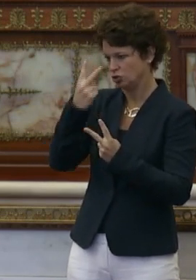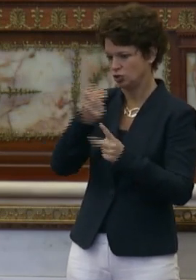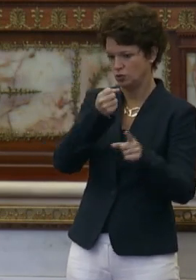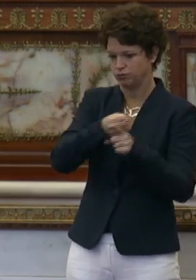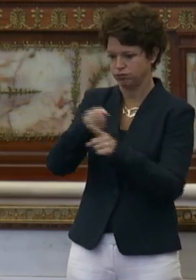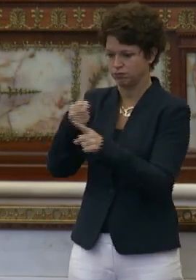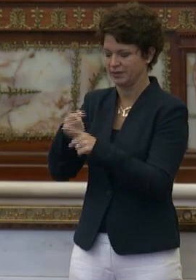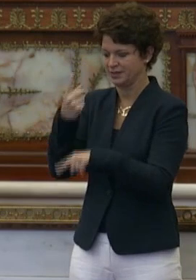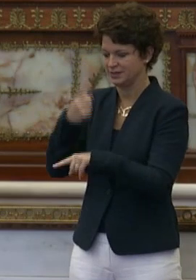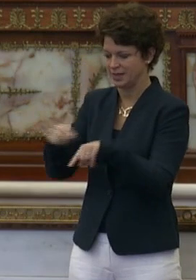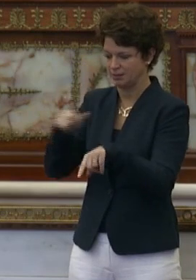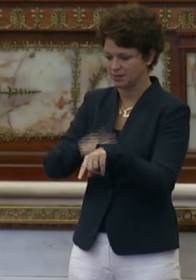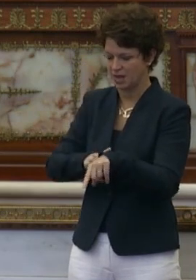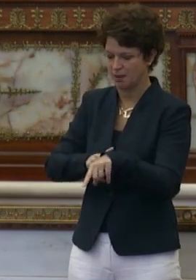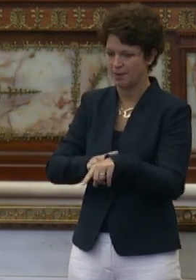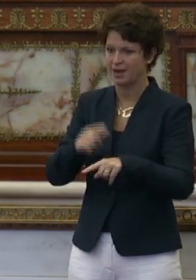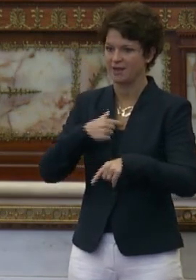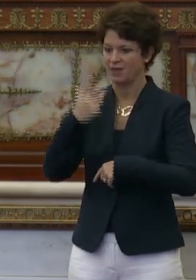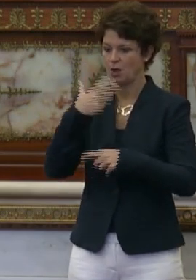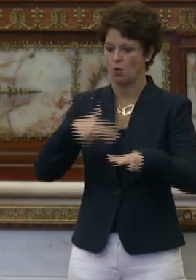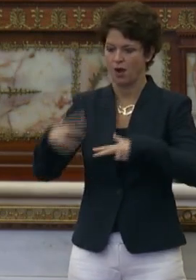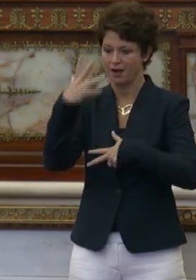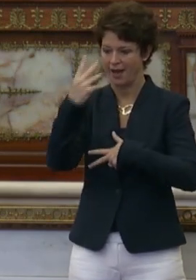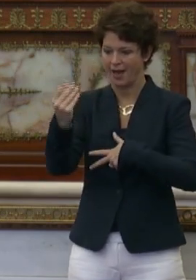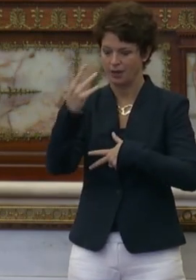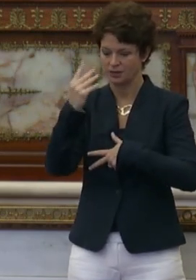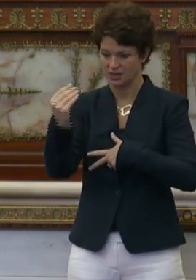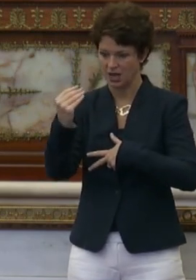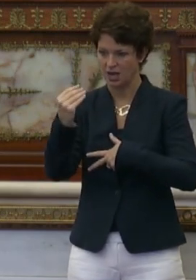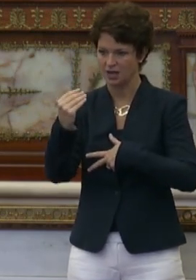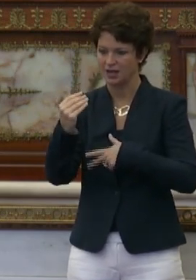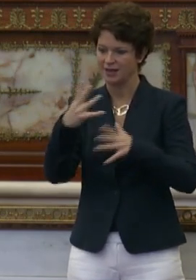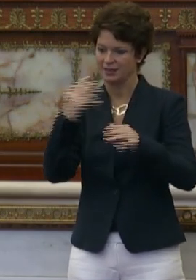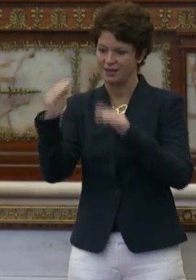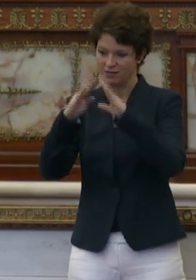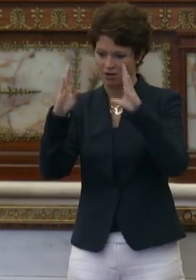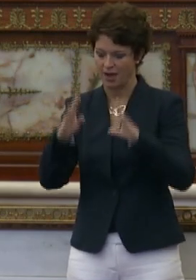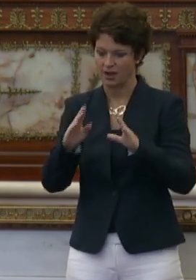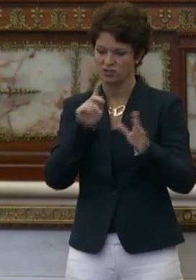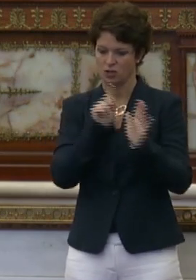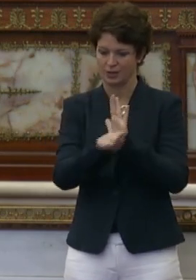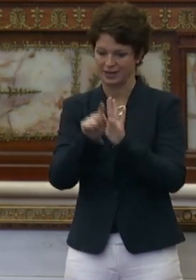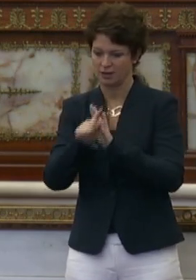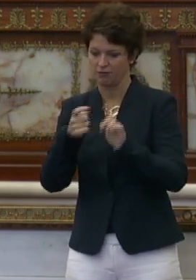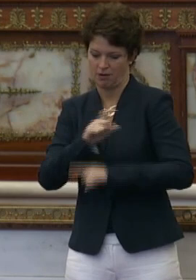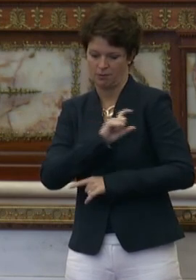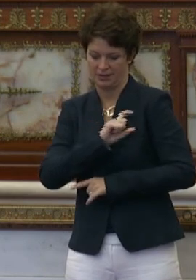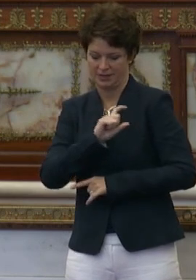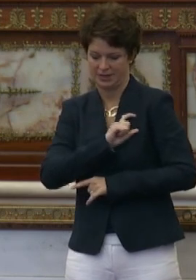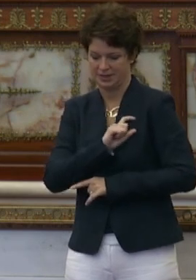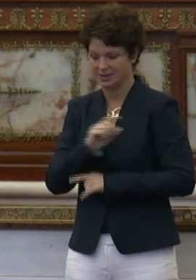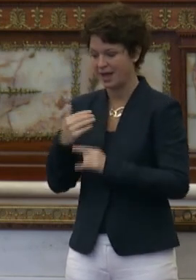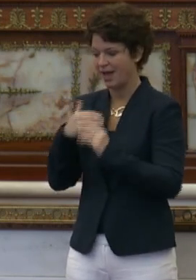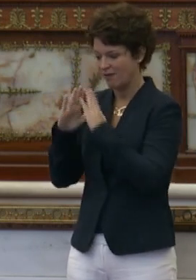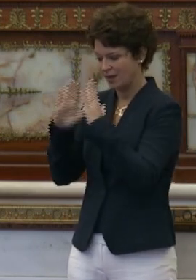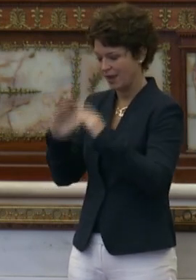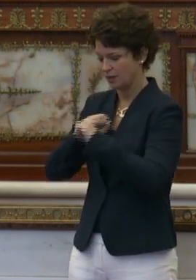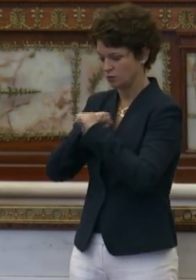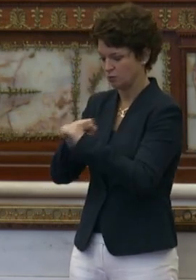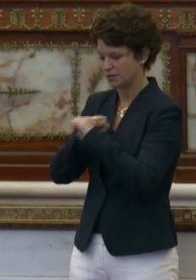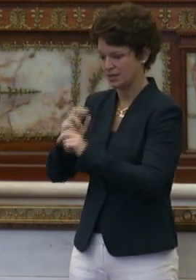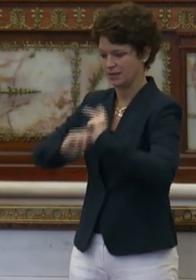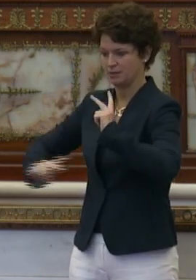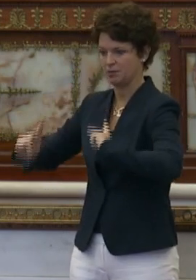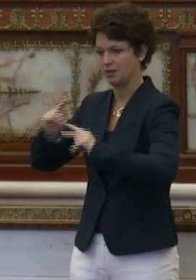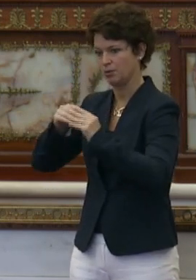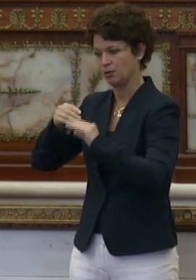or being murdered by the police as they walk outside or sleep in their home is unacceptable. Not only will having housing protect individuals